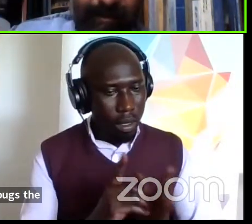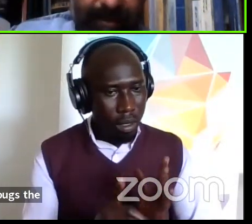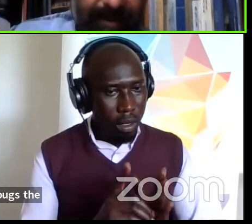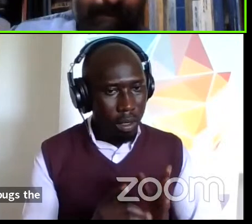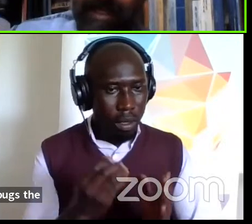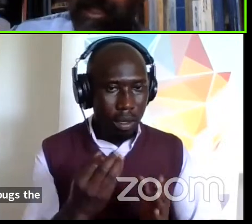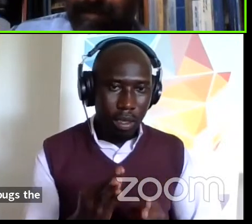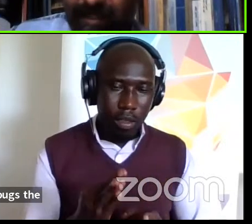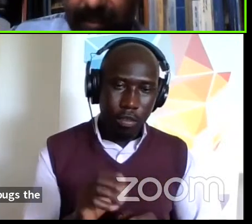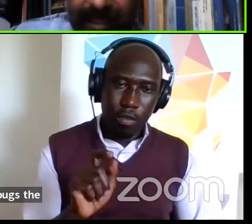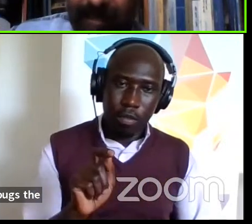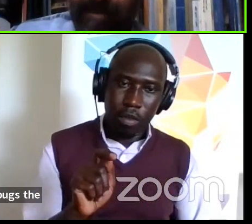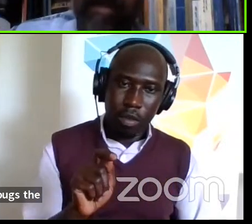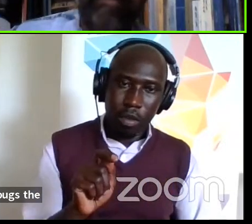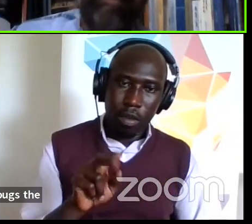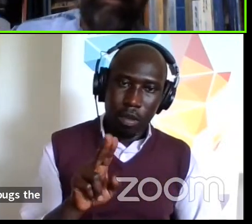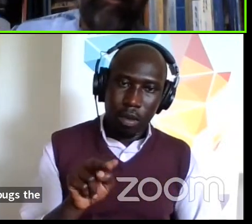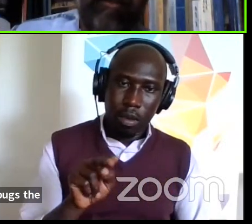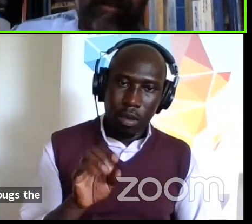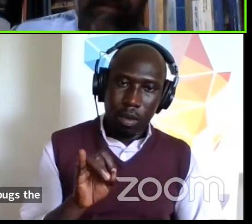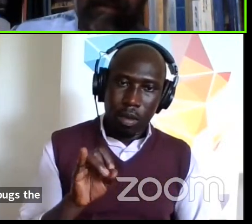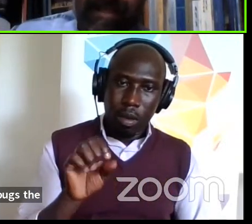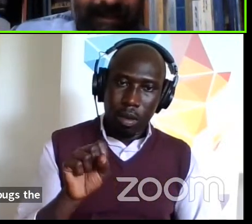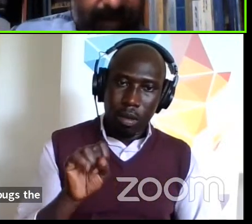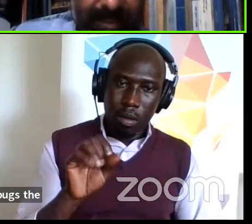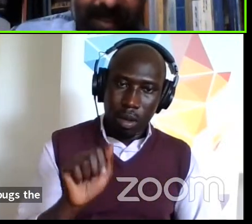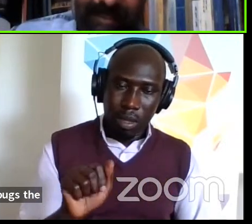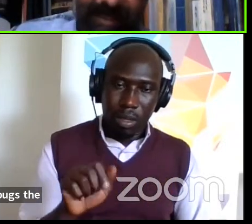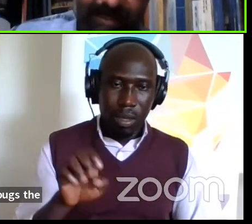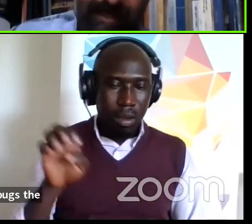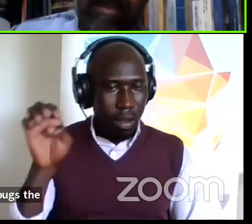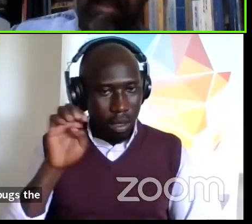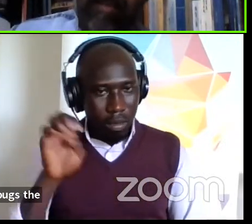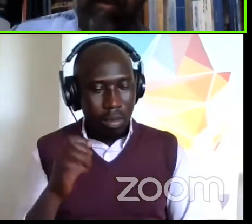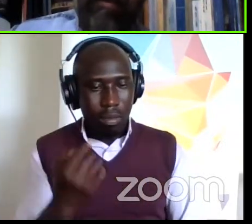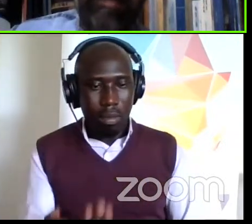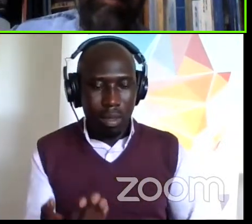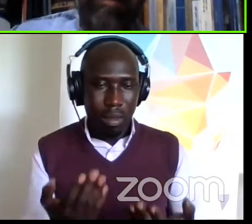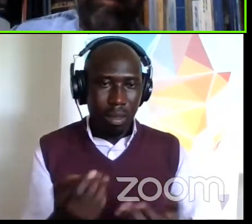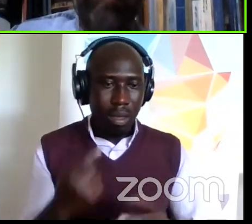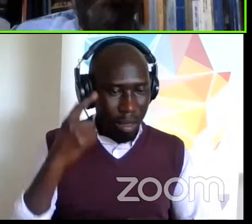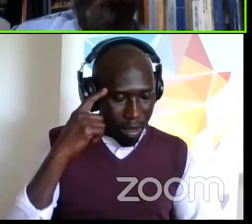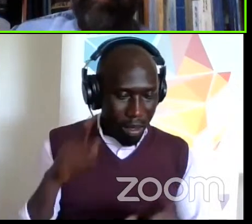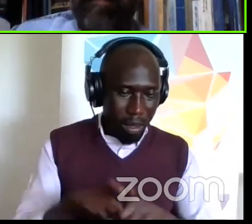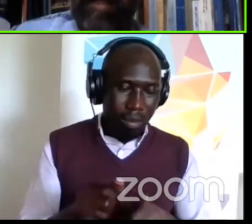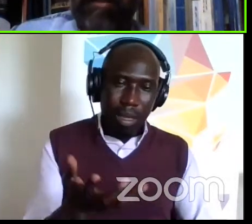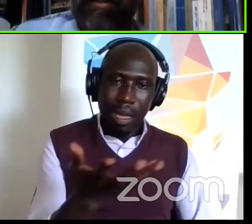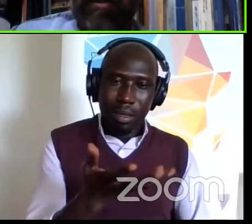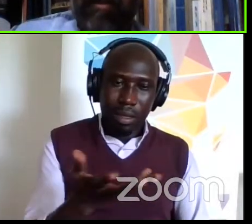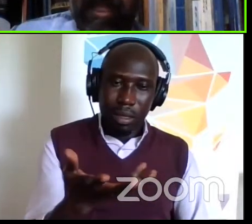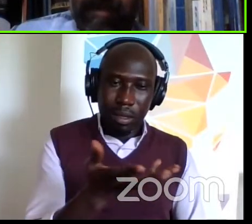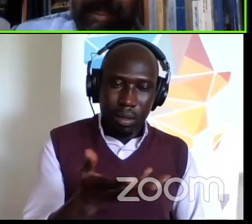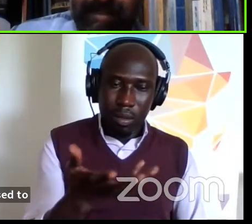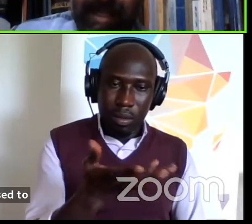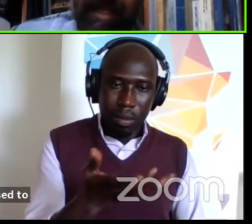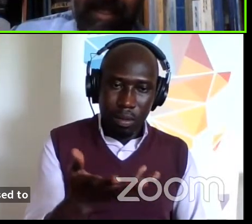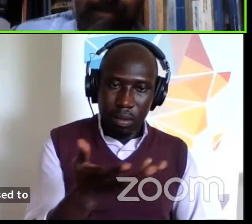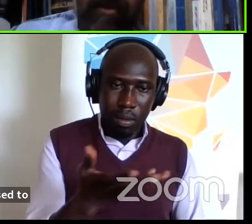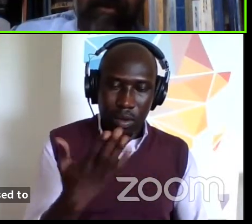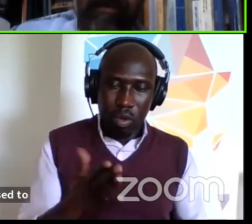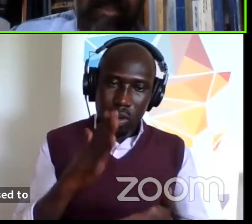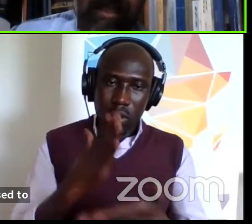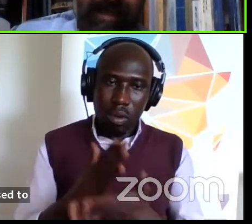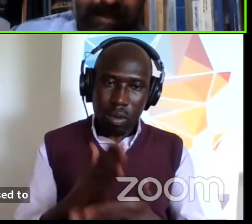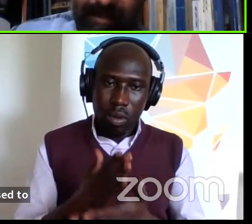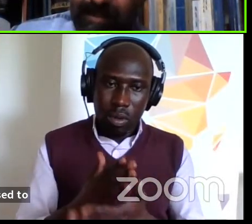Tunisia or Egypt, anywhere in the region, if we have clear definition, I think it will be assist to eliminate the